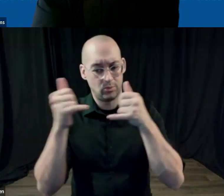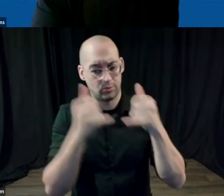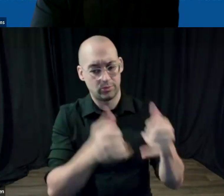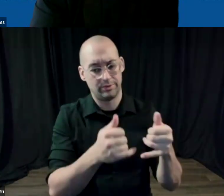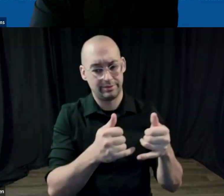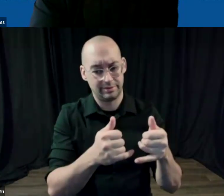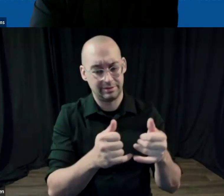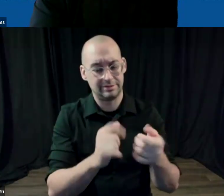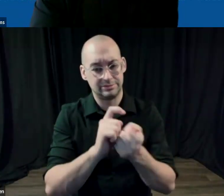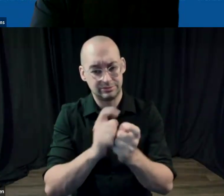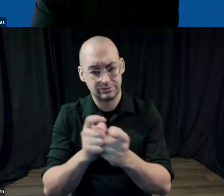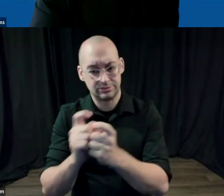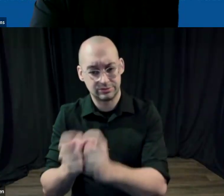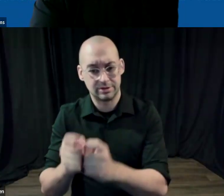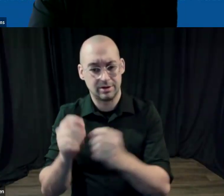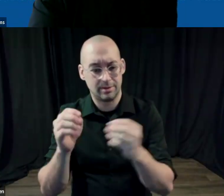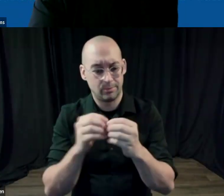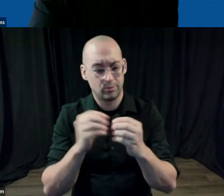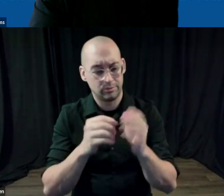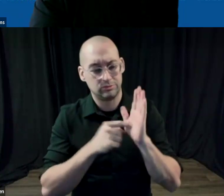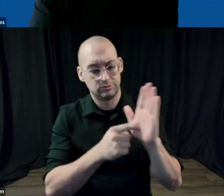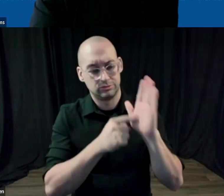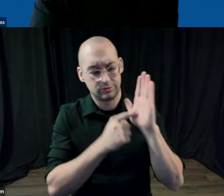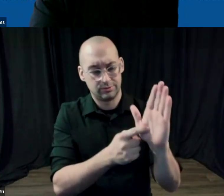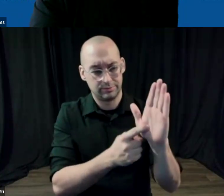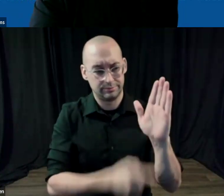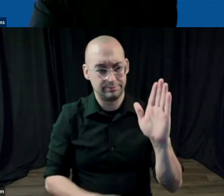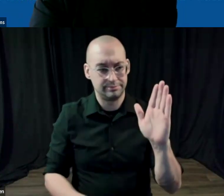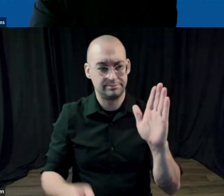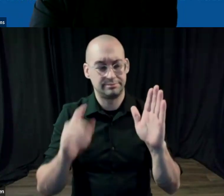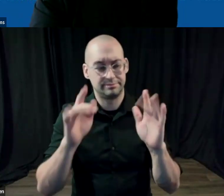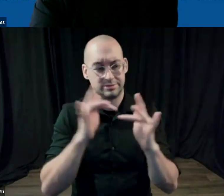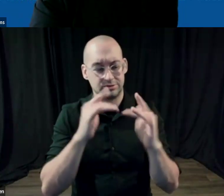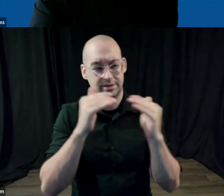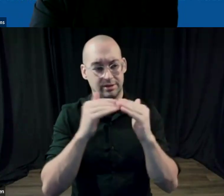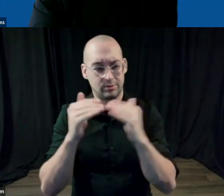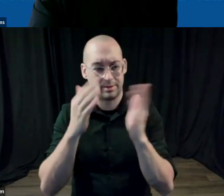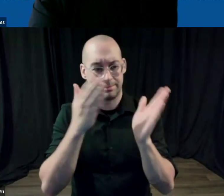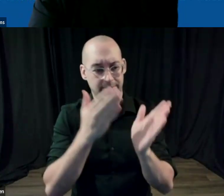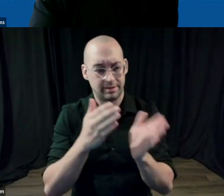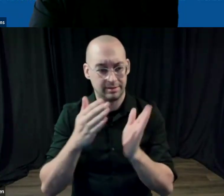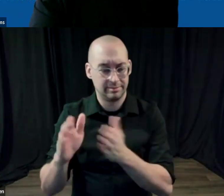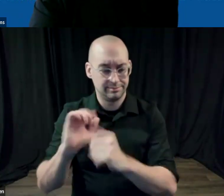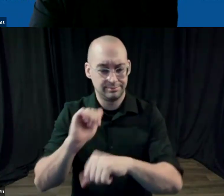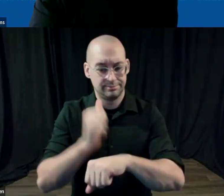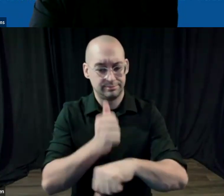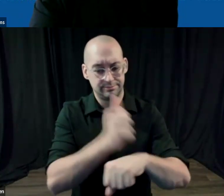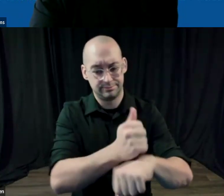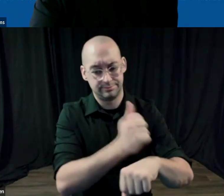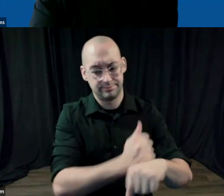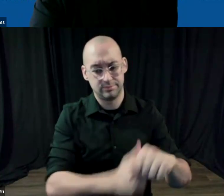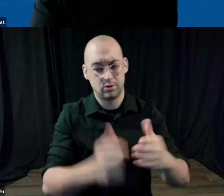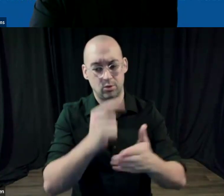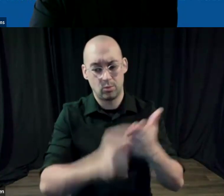adjust that to be more reflective of digital equity plan implementation and what partners